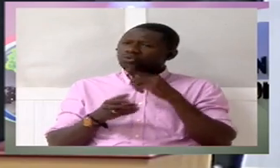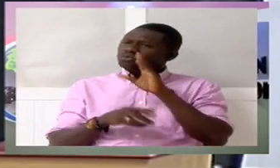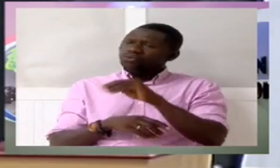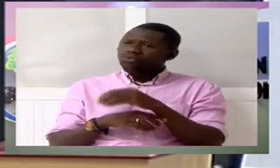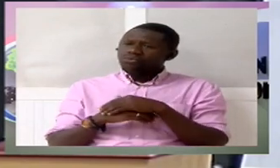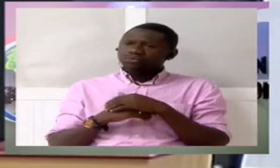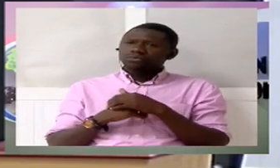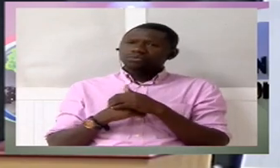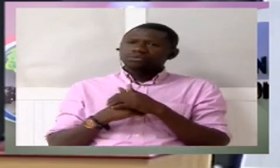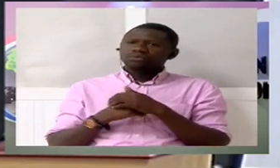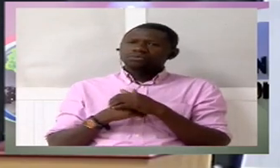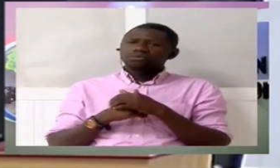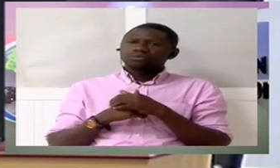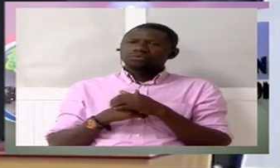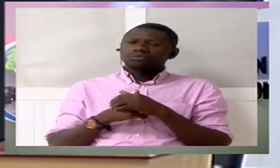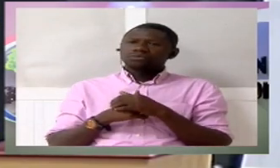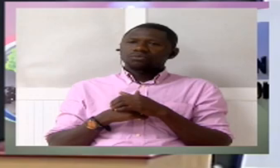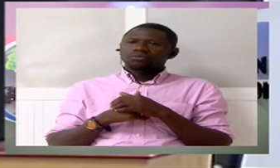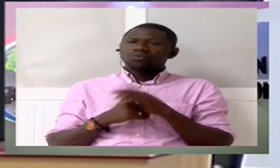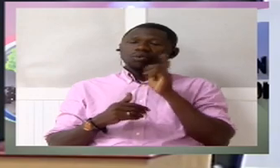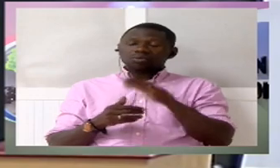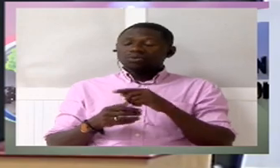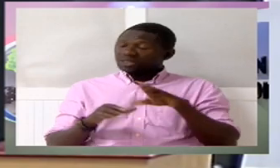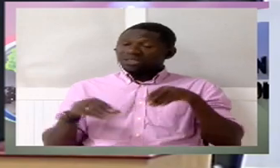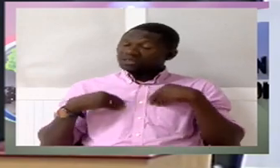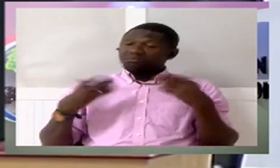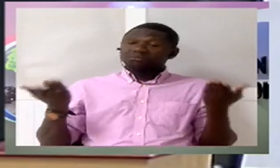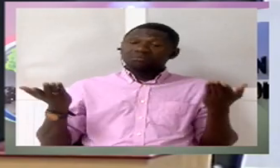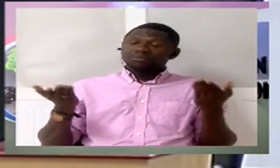do? We must comply.